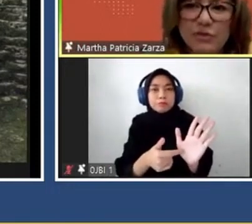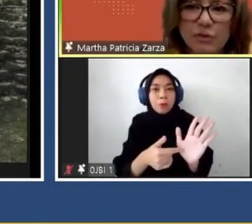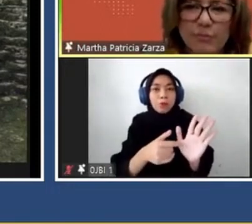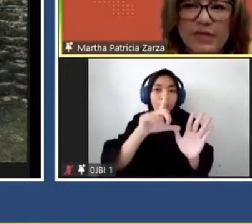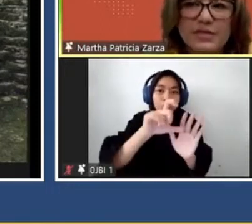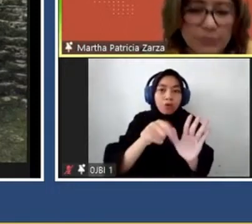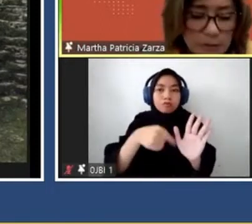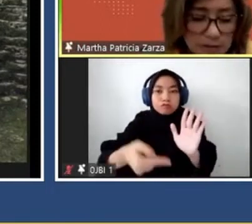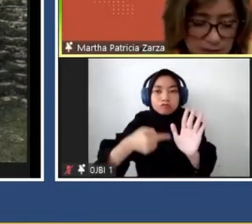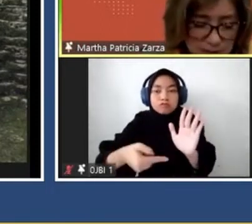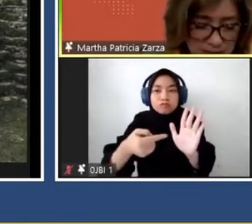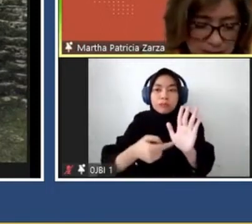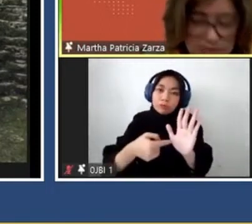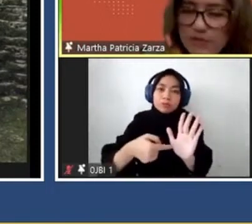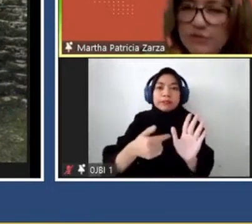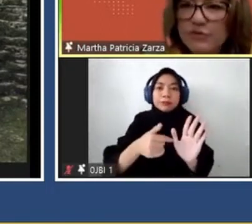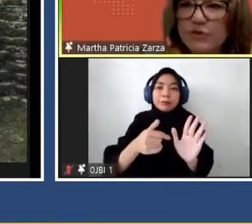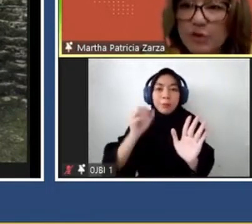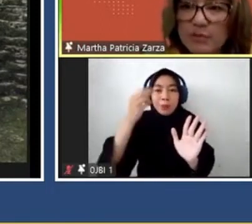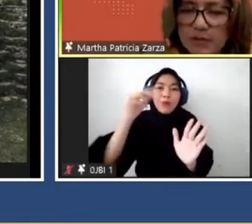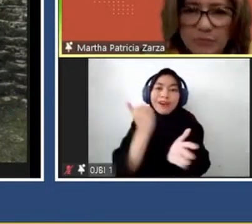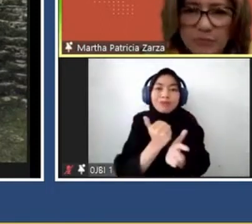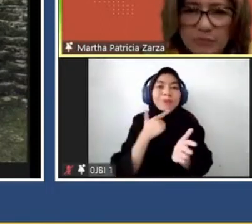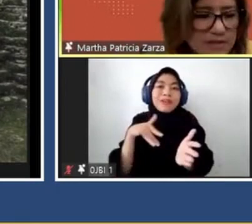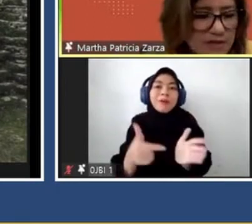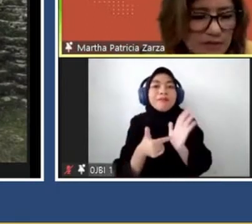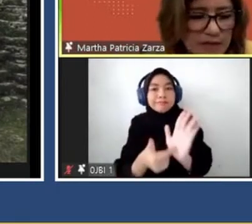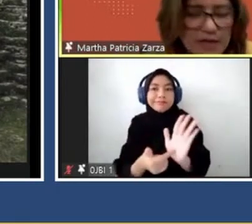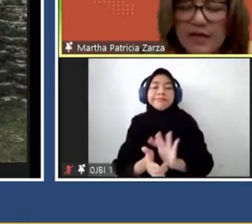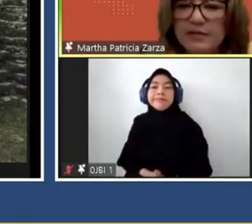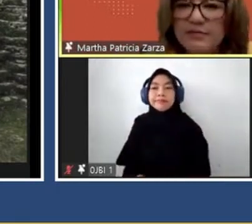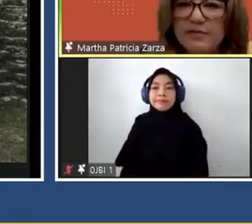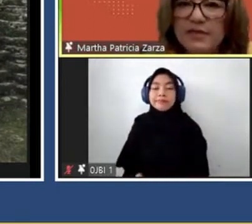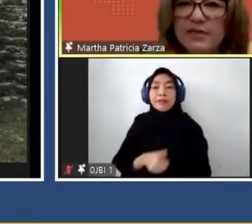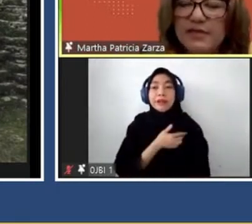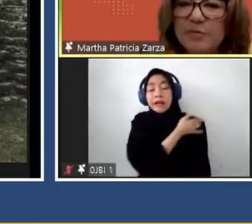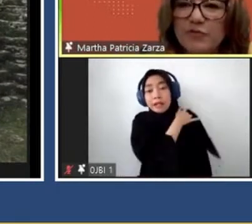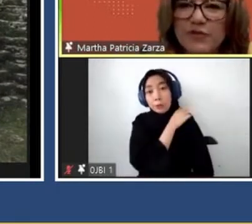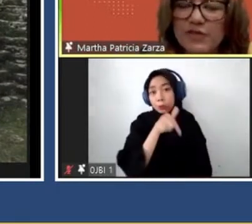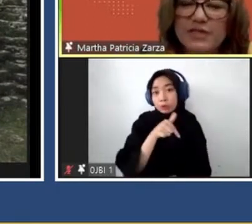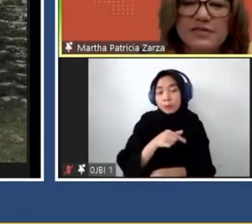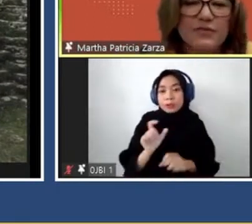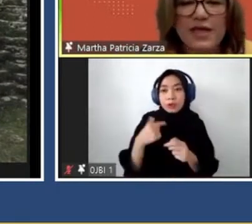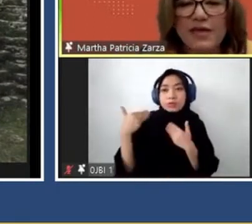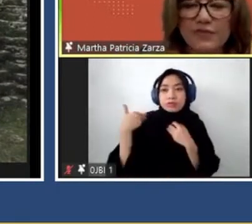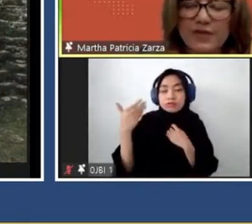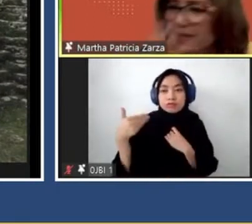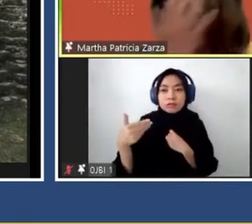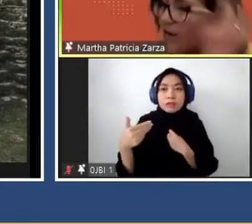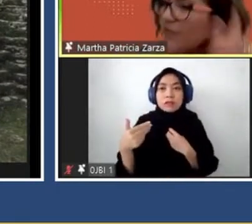is also Mexico. And this is also a problem that we face every day, and the professionals